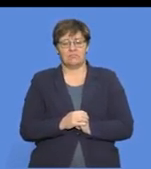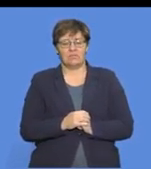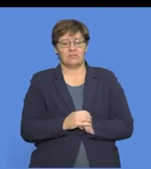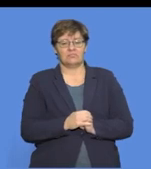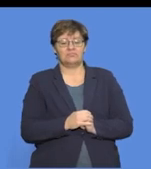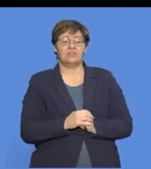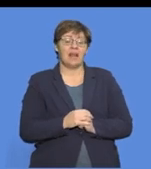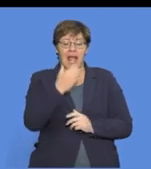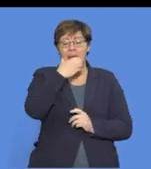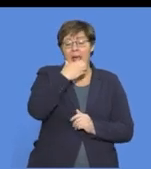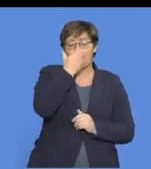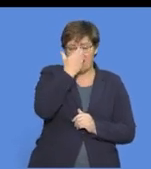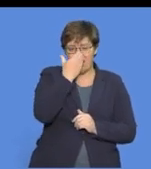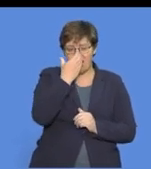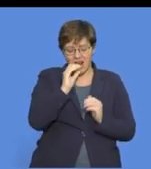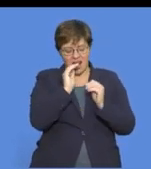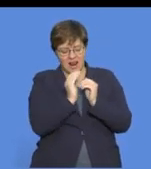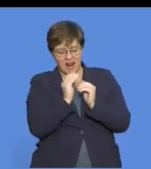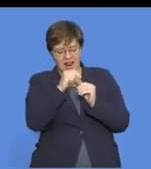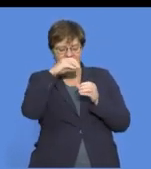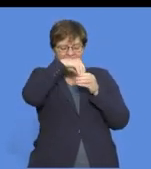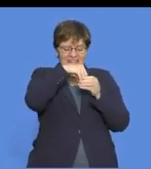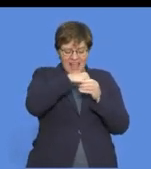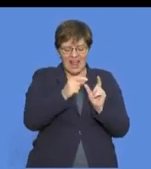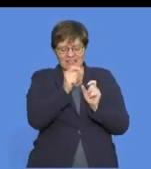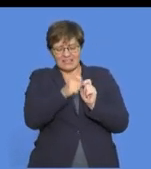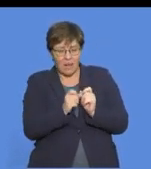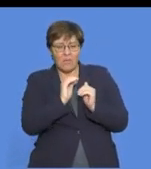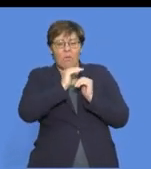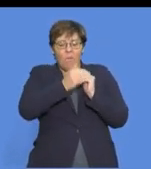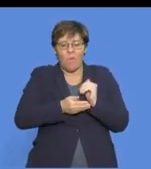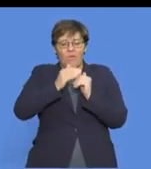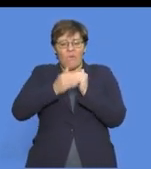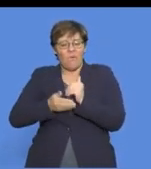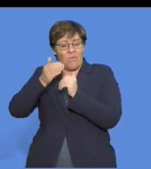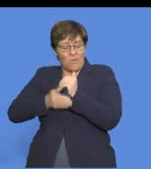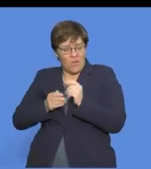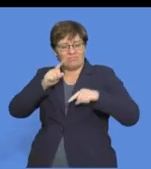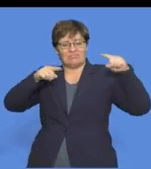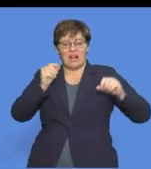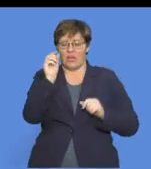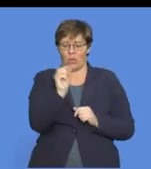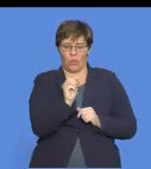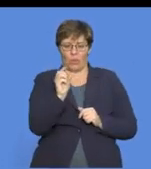Different parts, let's say of an apple, have different thicknesses of walls